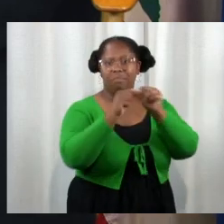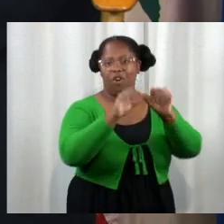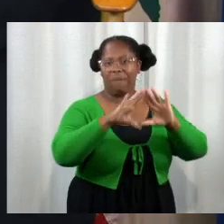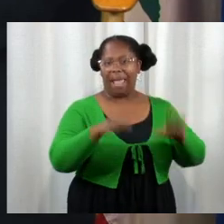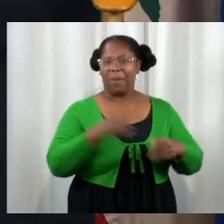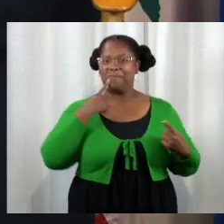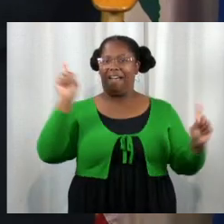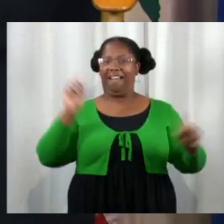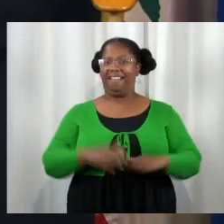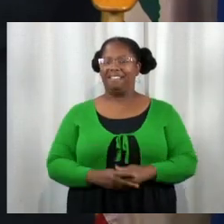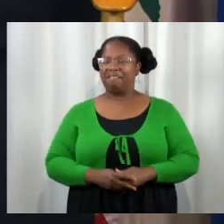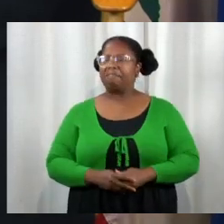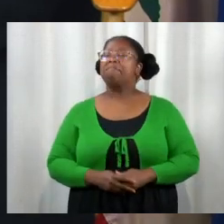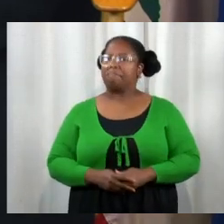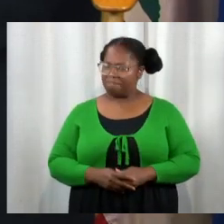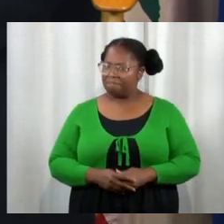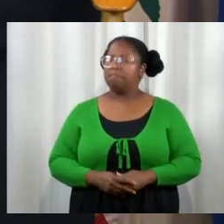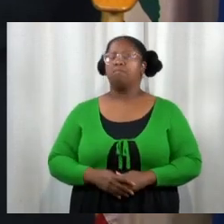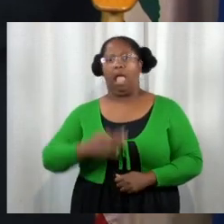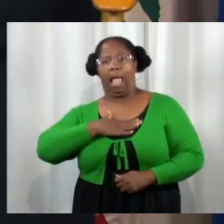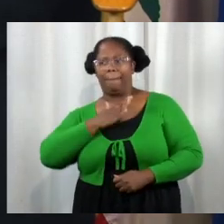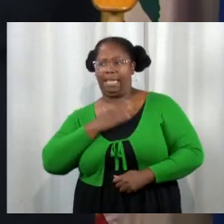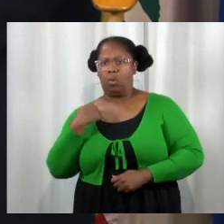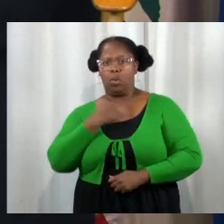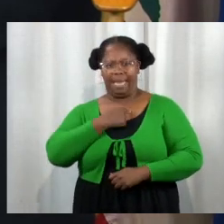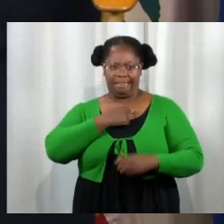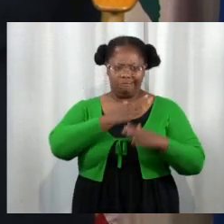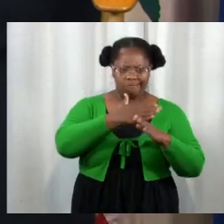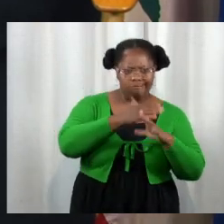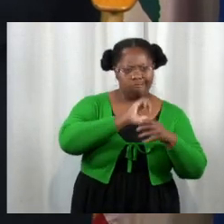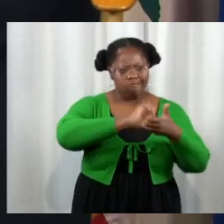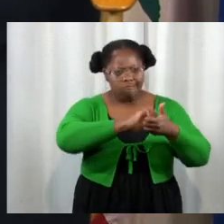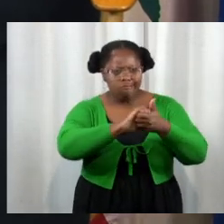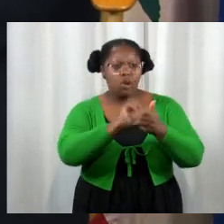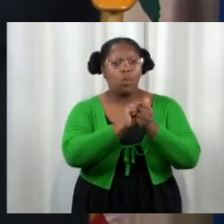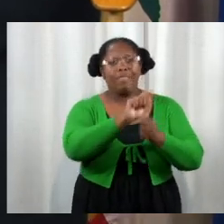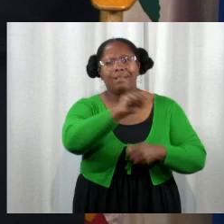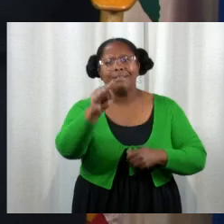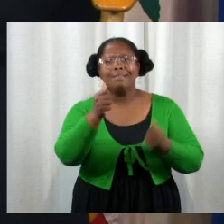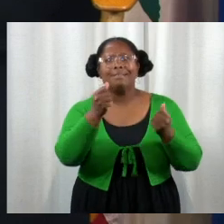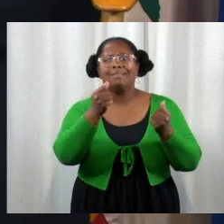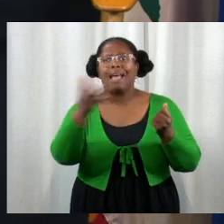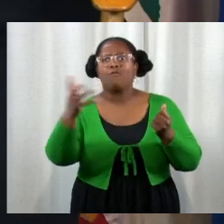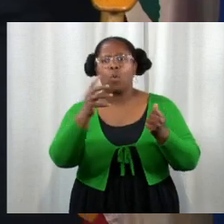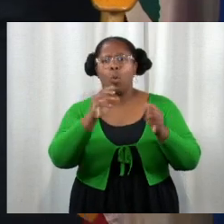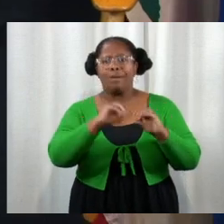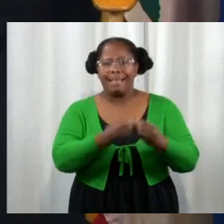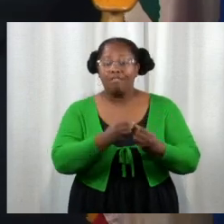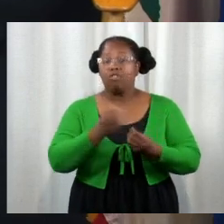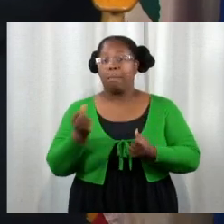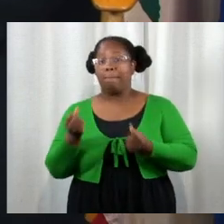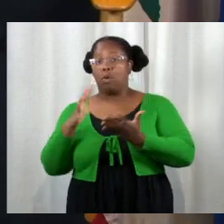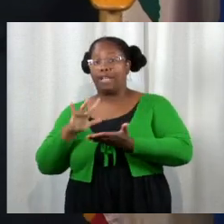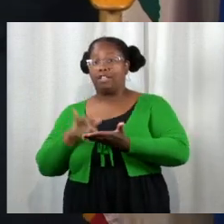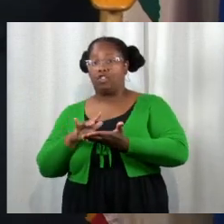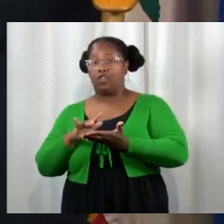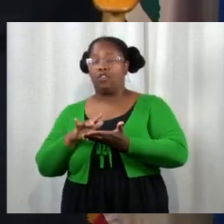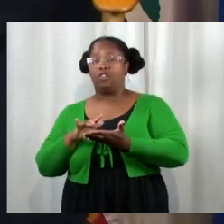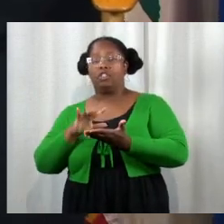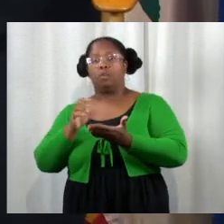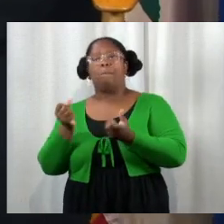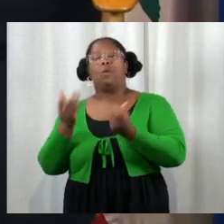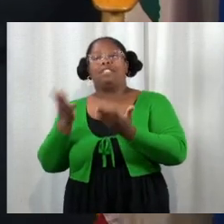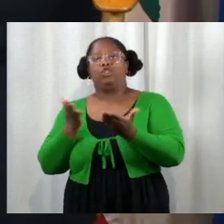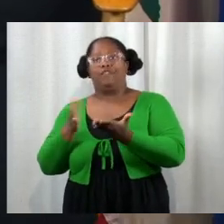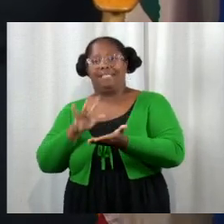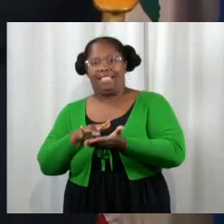We were grateful to partner with several other people to help us do this, including the Multi-Service Center out of our health department, the city prosecutor's